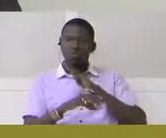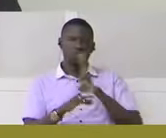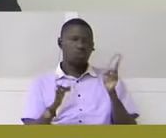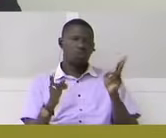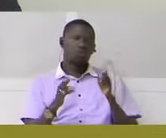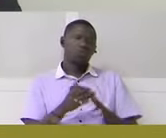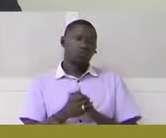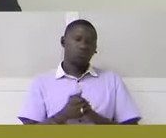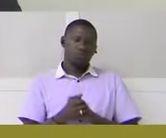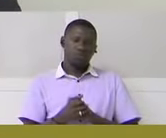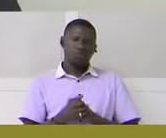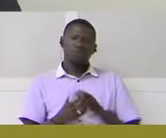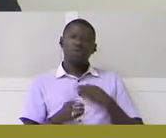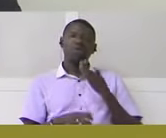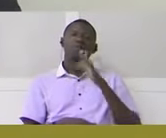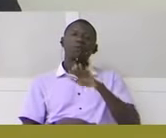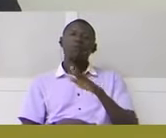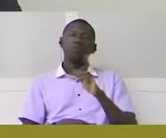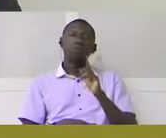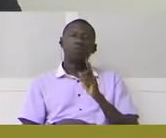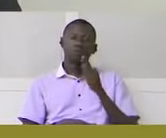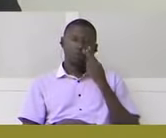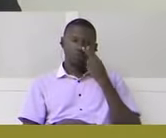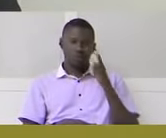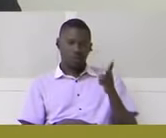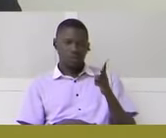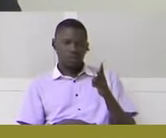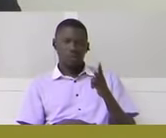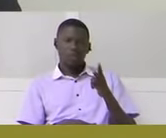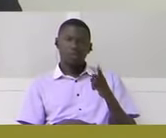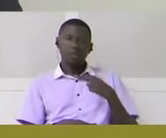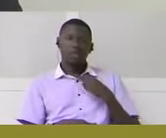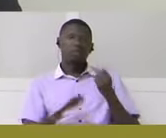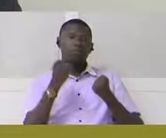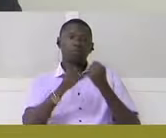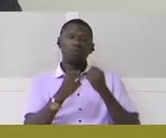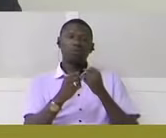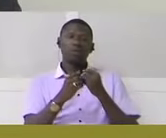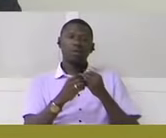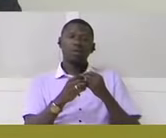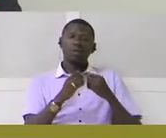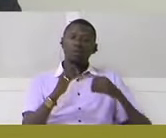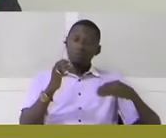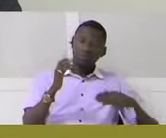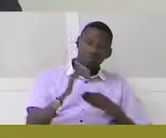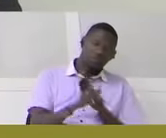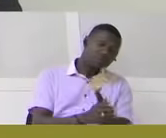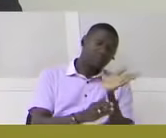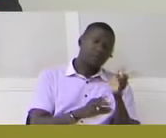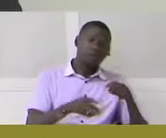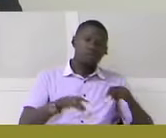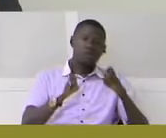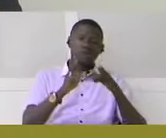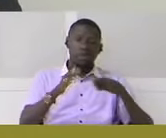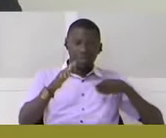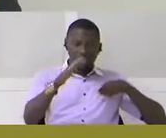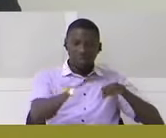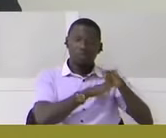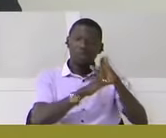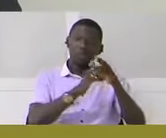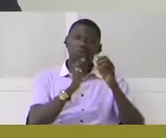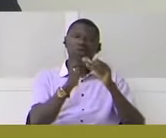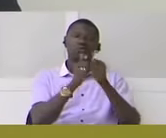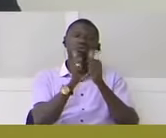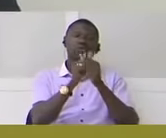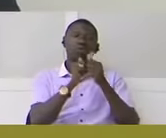but from what you saw the protocol vehicle left the road and went into a Mauritanian shop bari yemen je wala min duk protocol